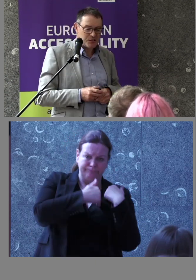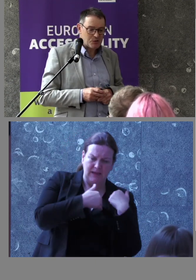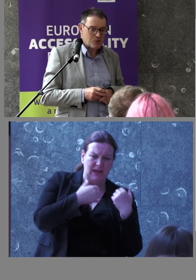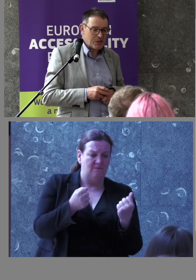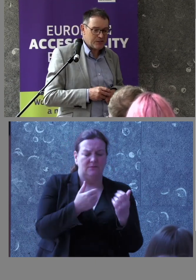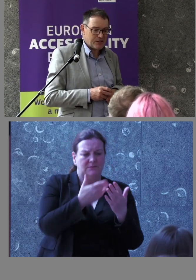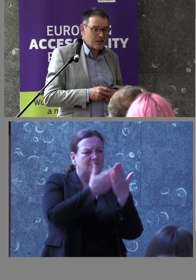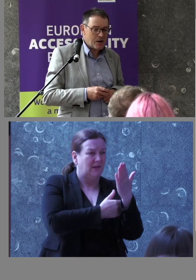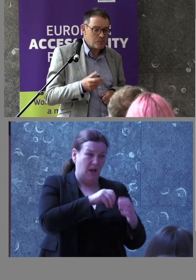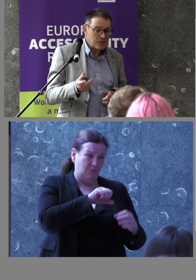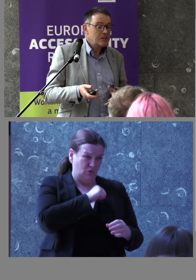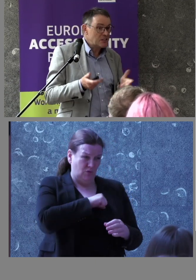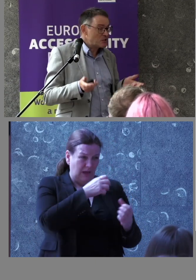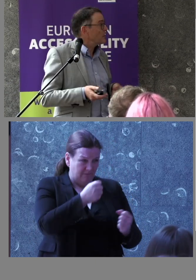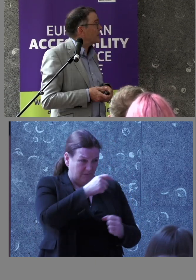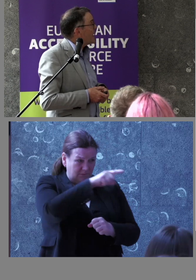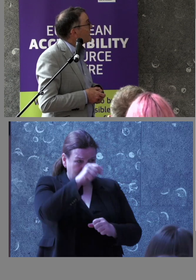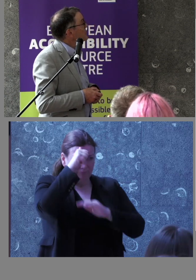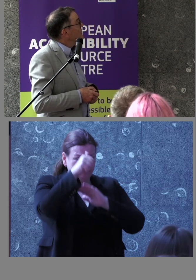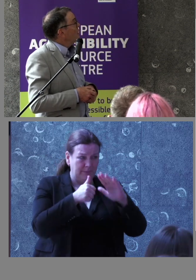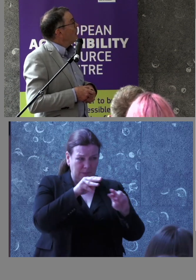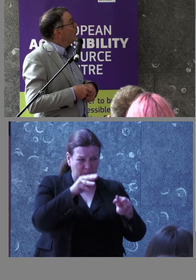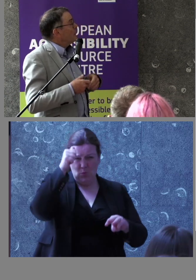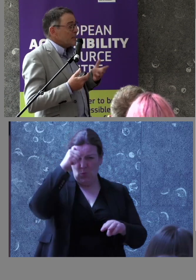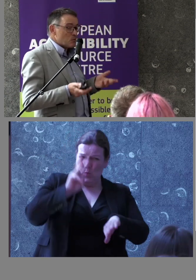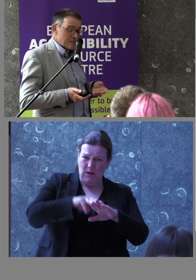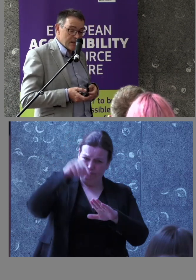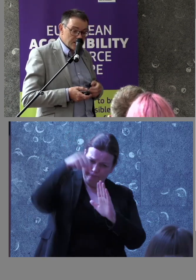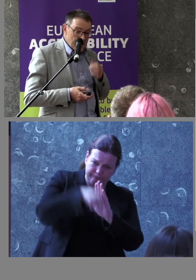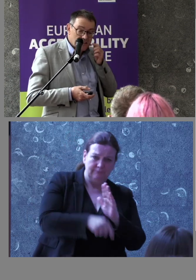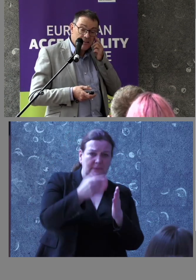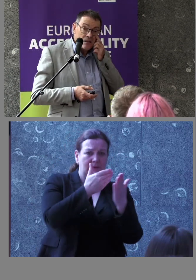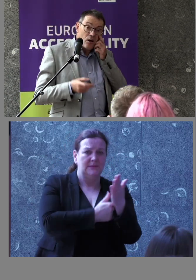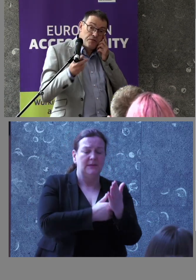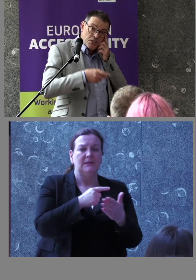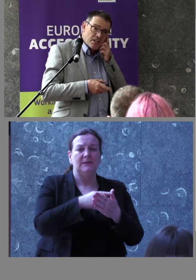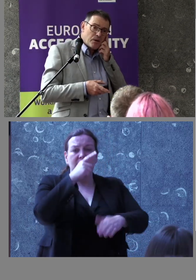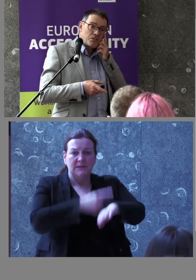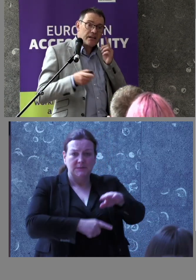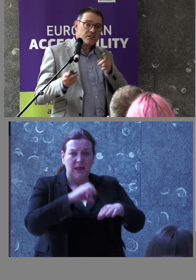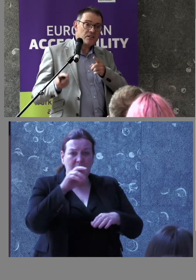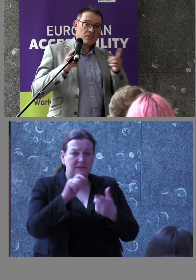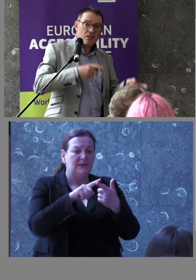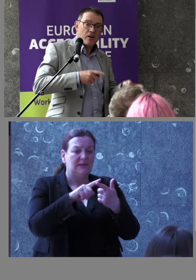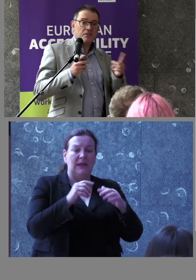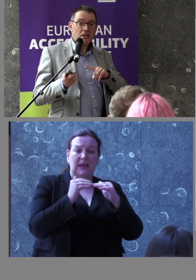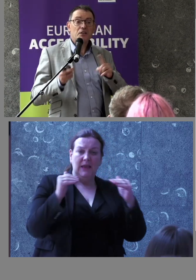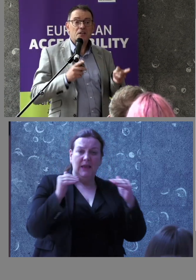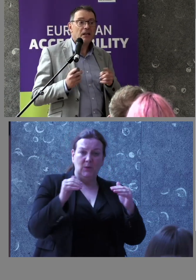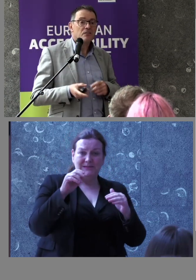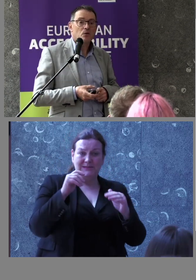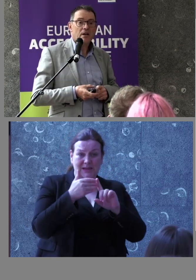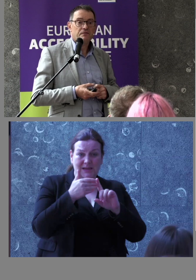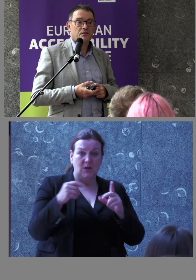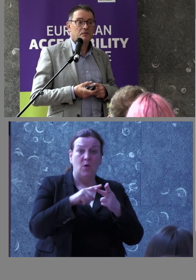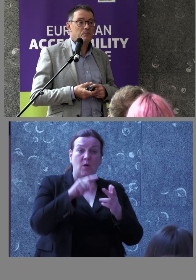And there's lots of legislation there, and there's probably more experts on the legislation in this room than I am, but the Disability